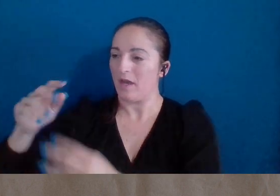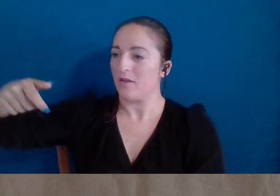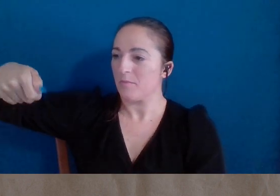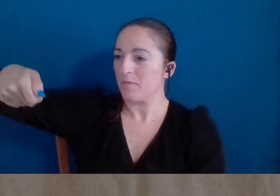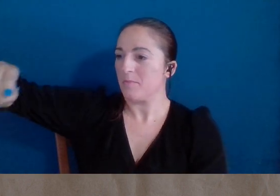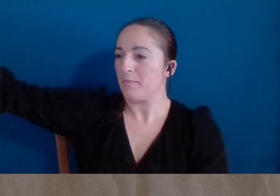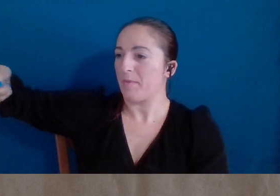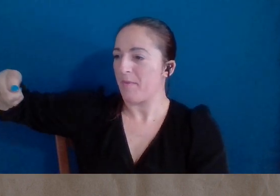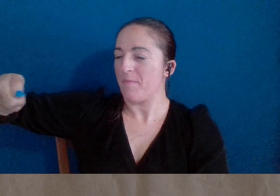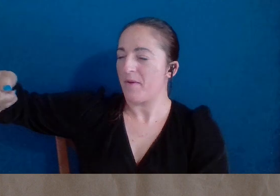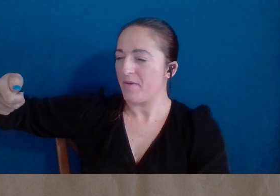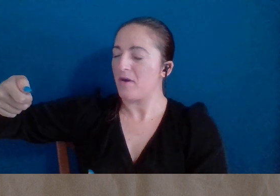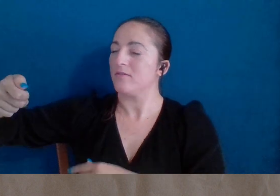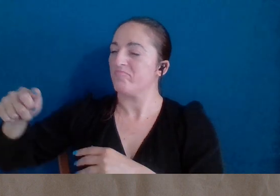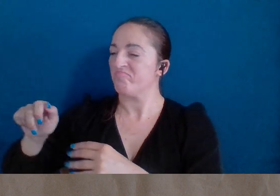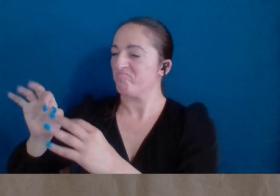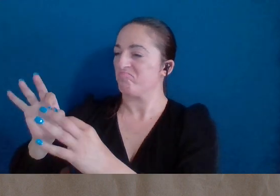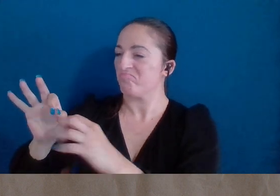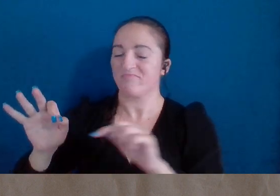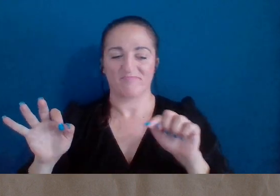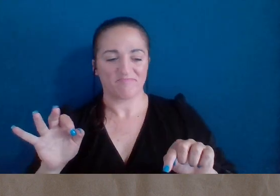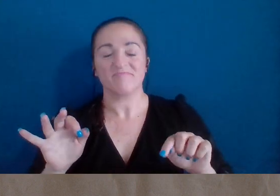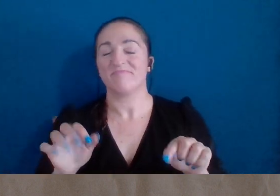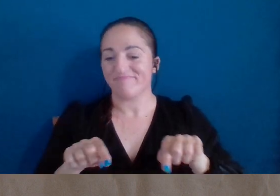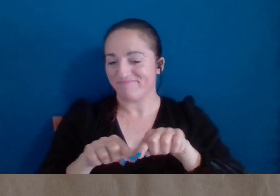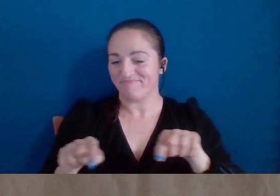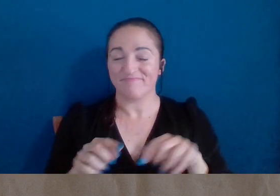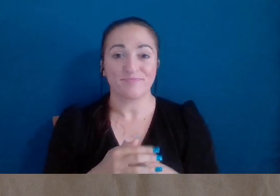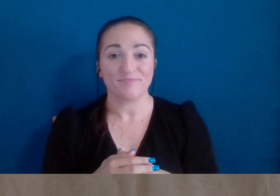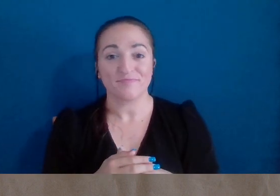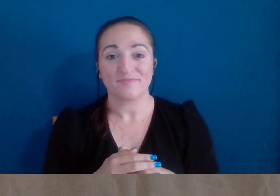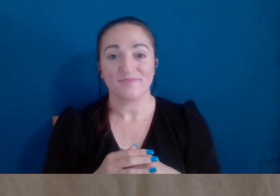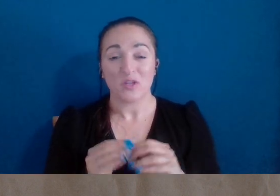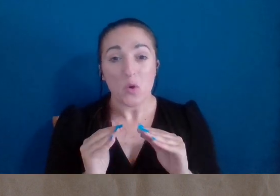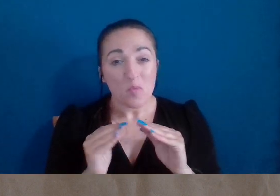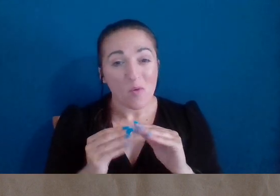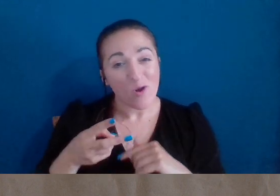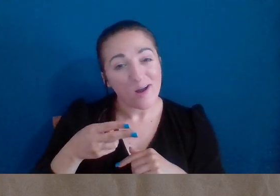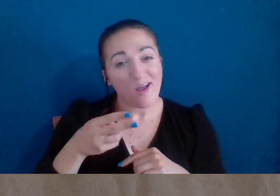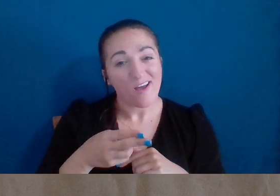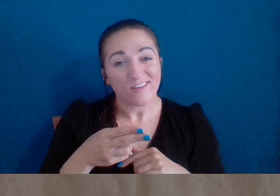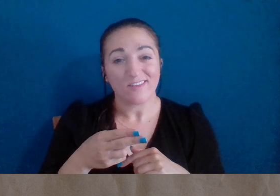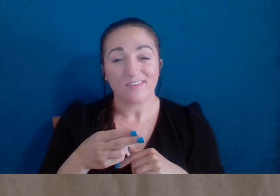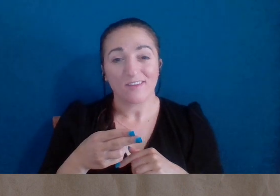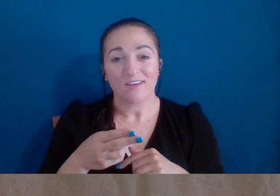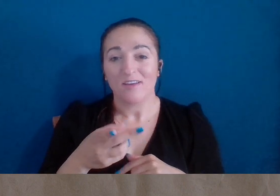And you can get really creative. You can do this step or not. It's gonna look great either